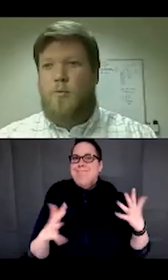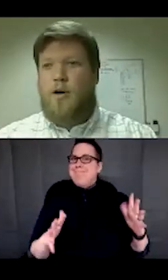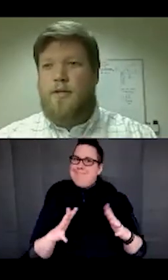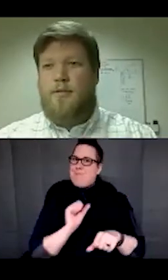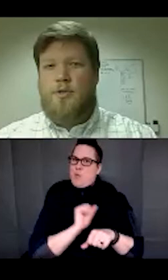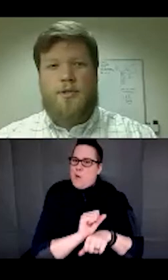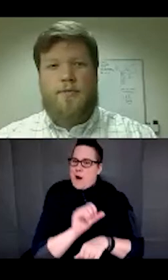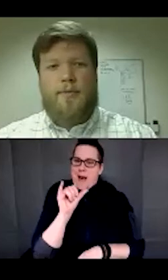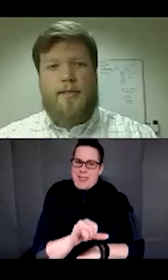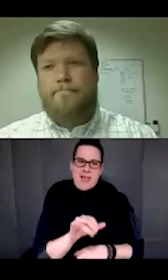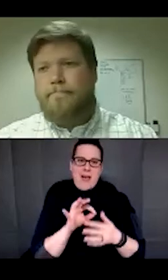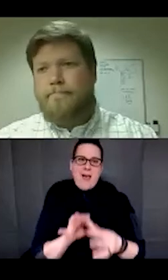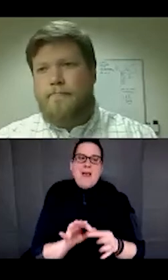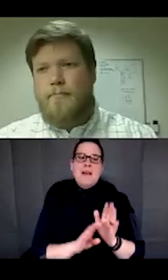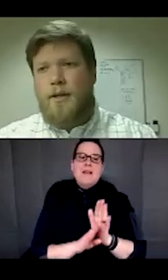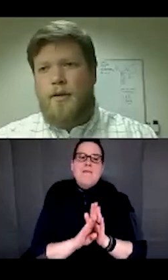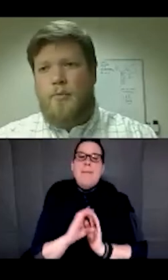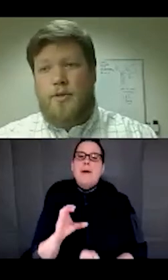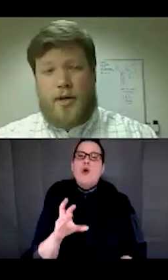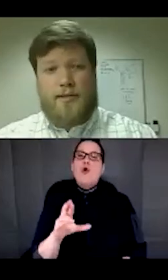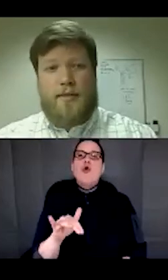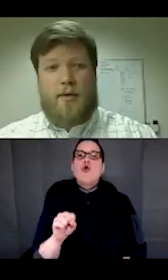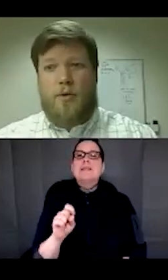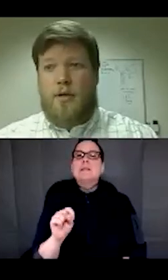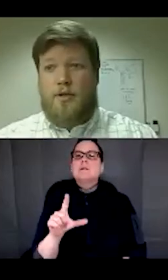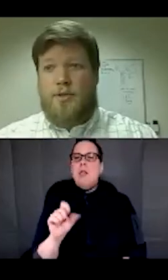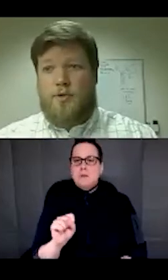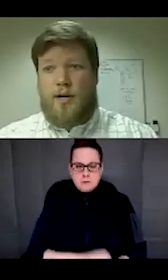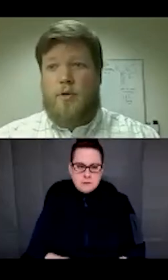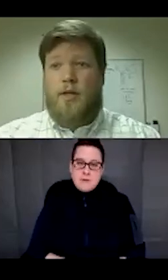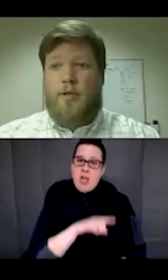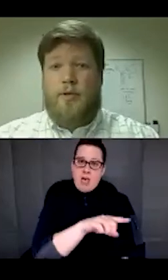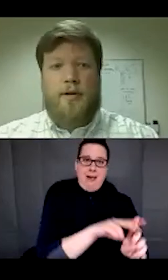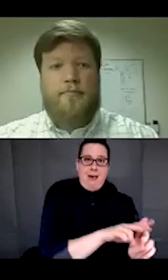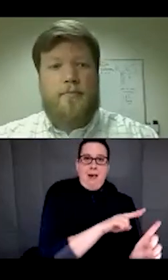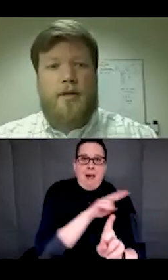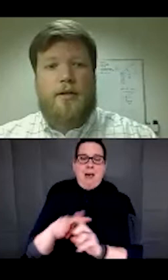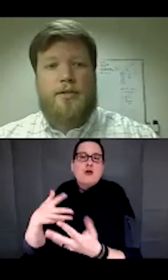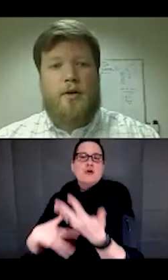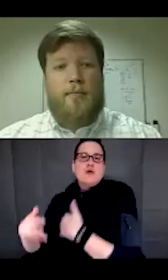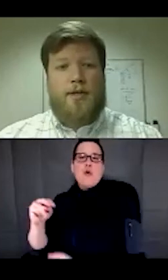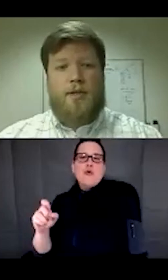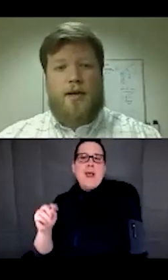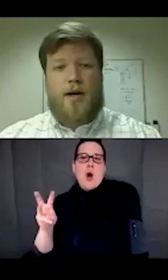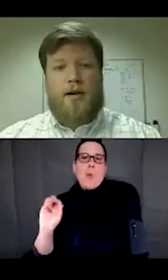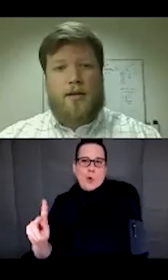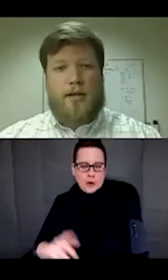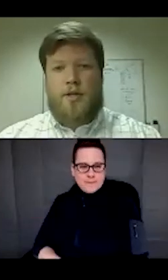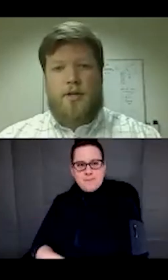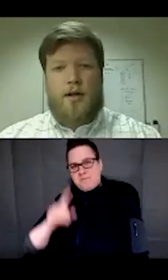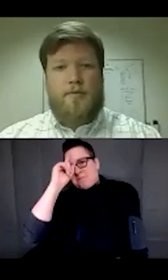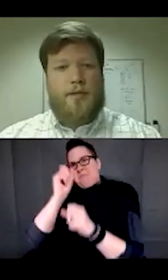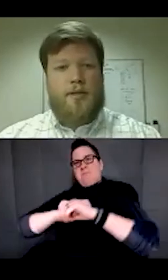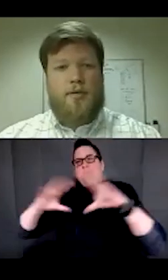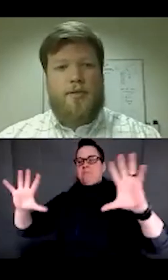in work on crystal development. We can translate that work into a social network like we do here. So imagine that I've got a